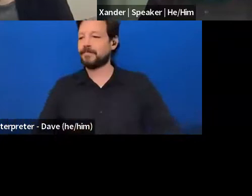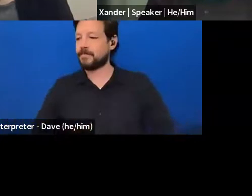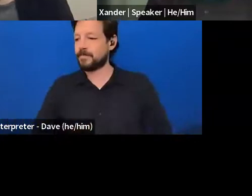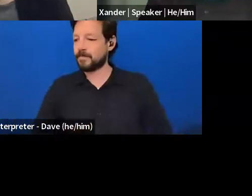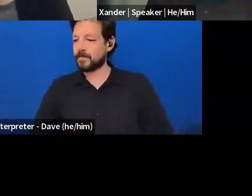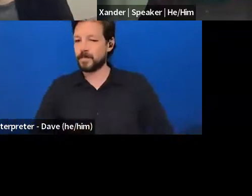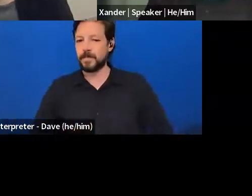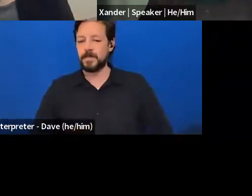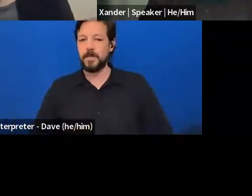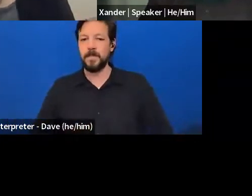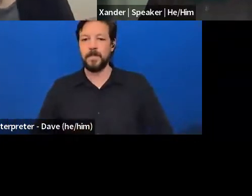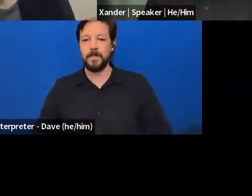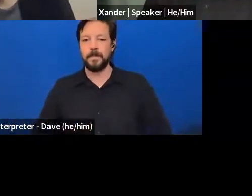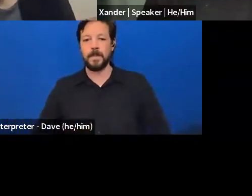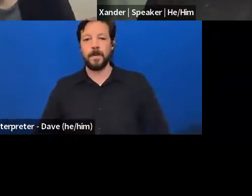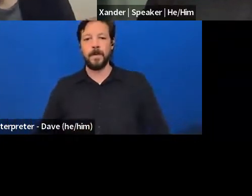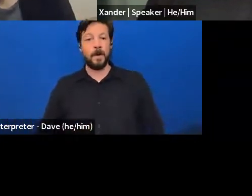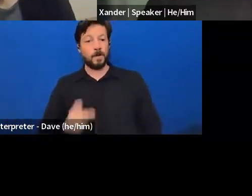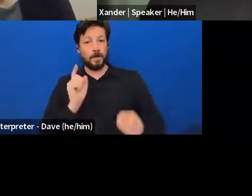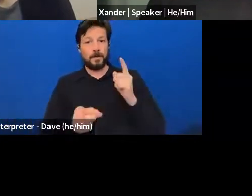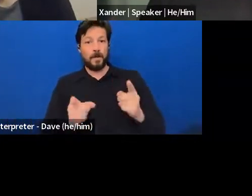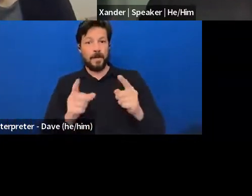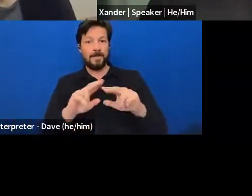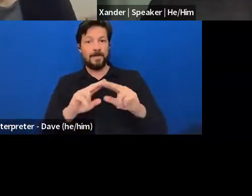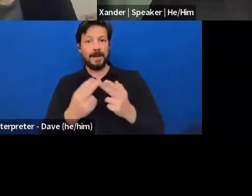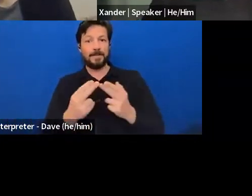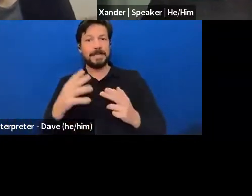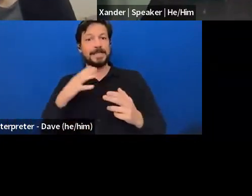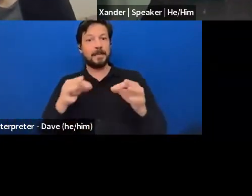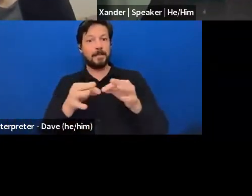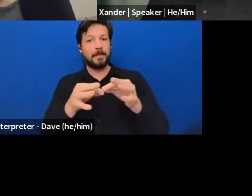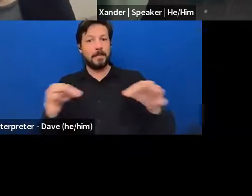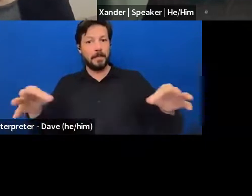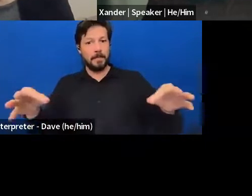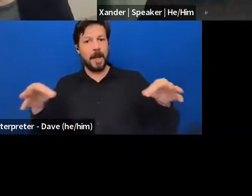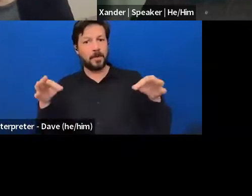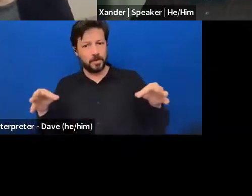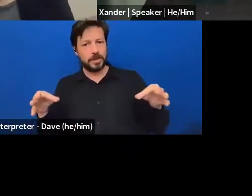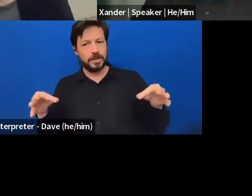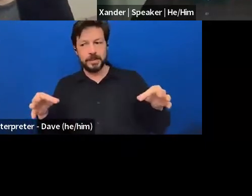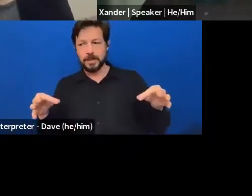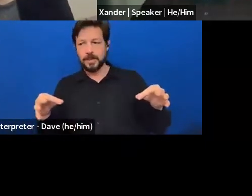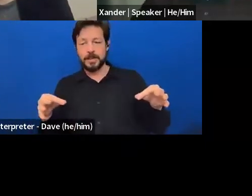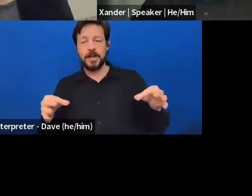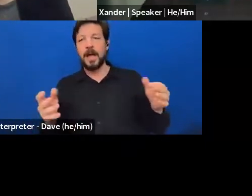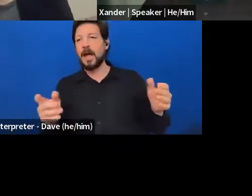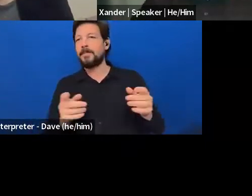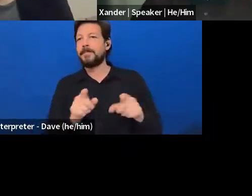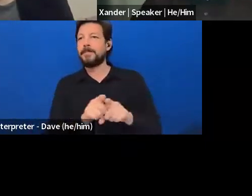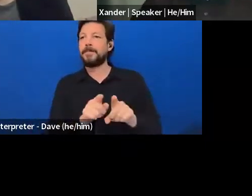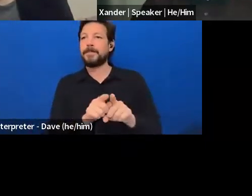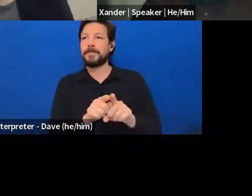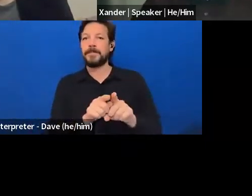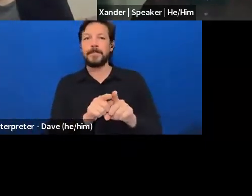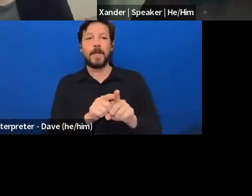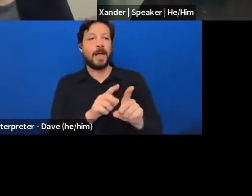So families may need to set boundaries around how you let a particular diagnosis or situation